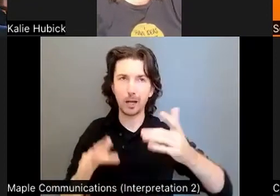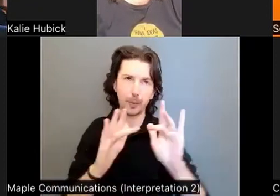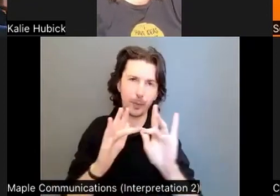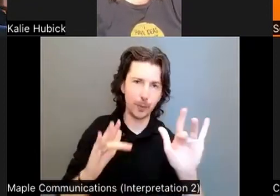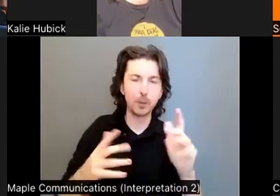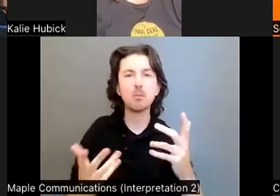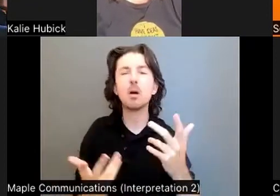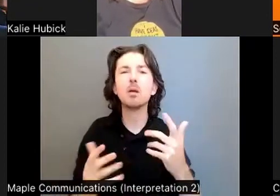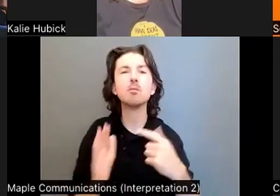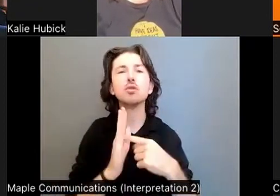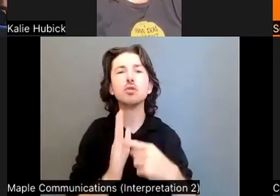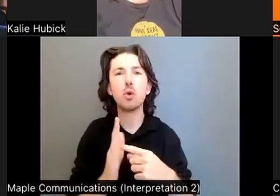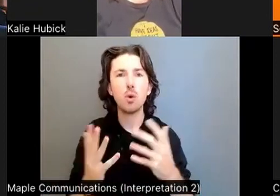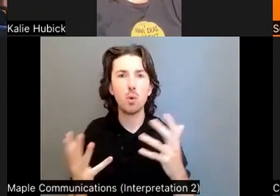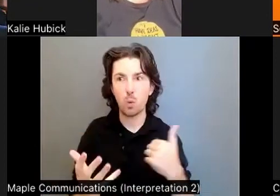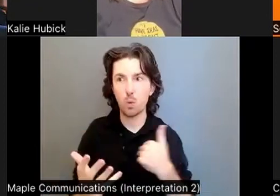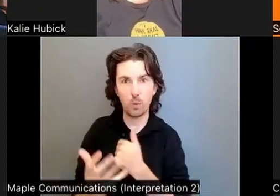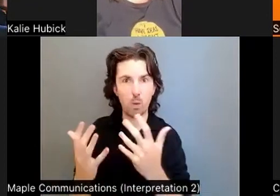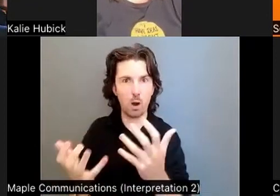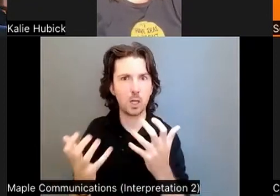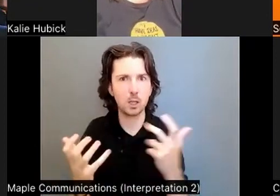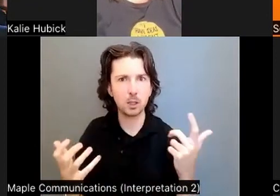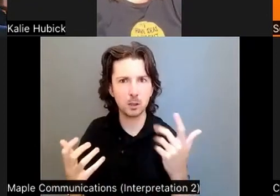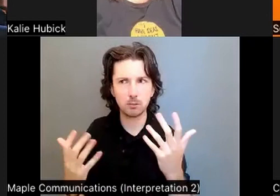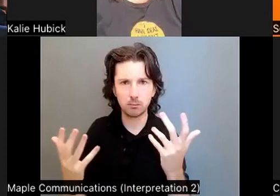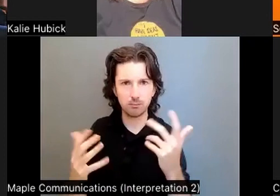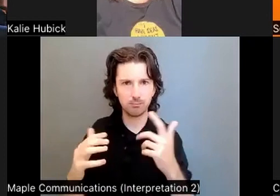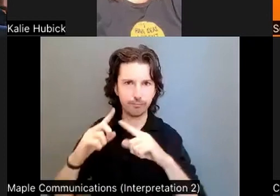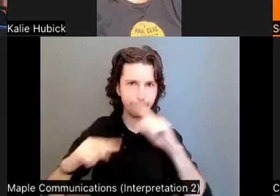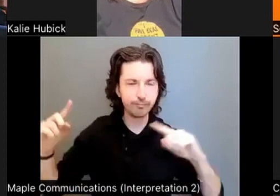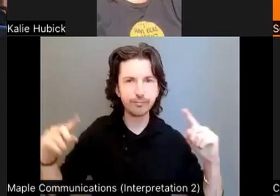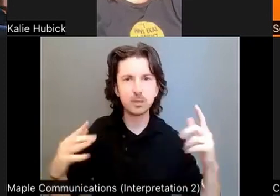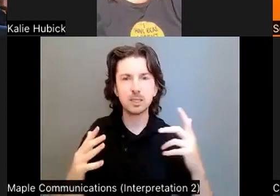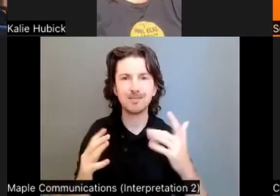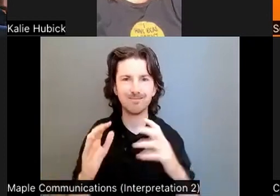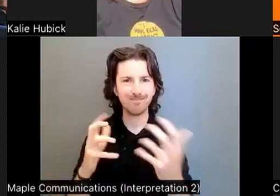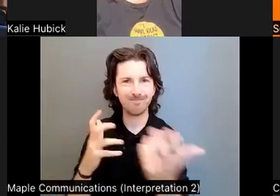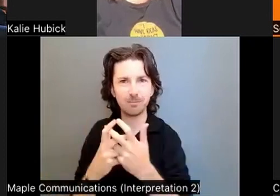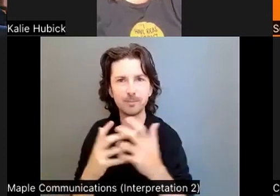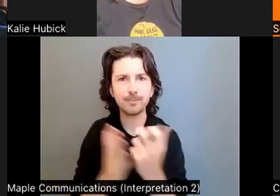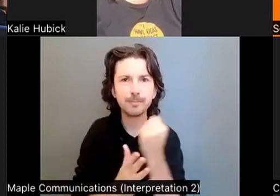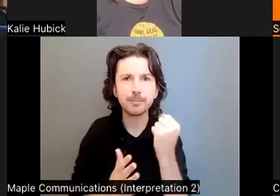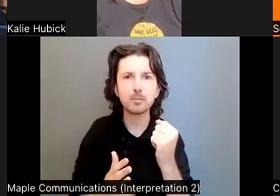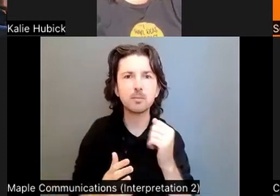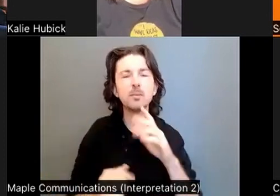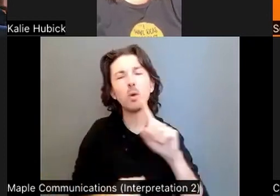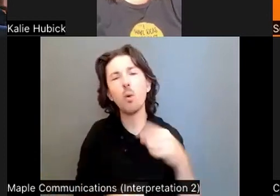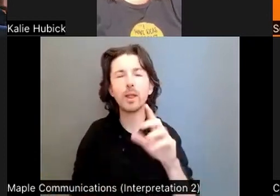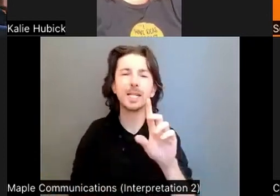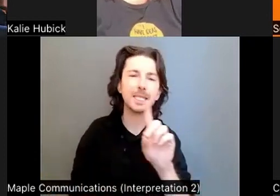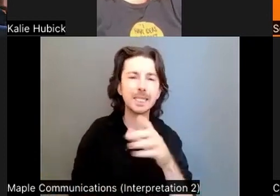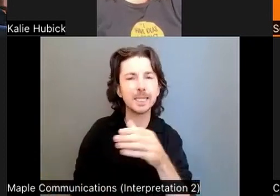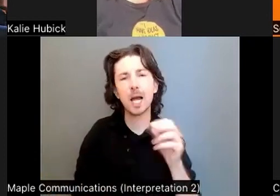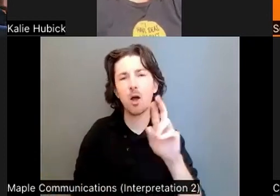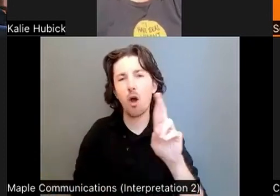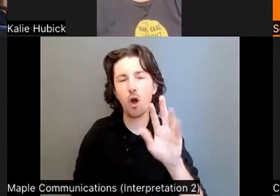what we do want. And so what are the practical strategies to, like, like sort of beyond a DNR, like what are other practical strategies